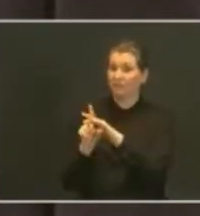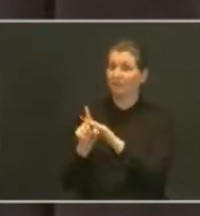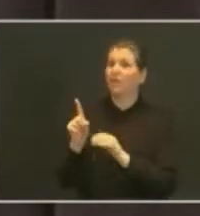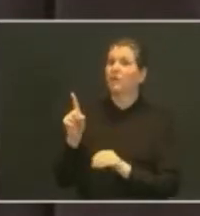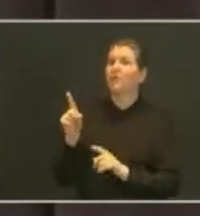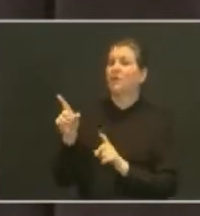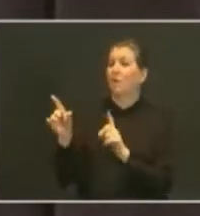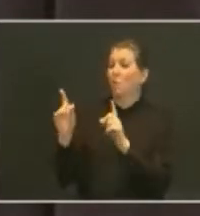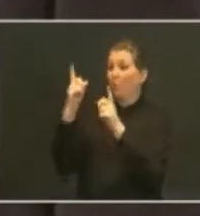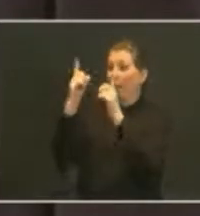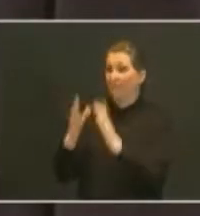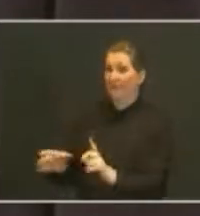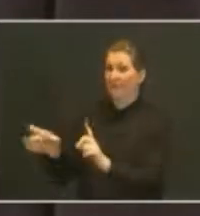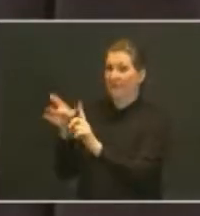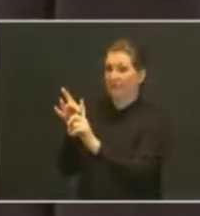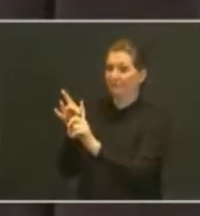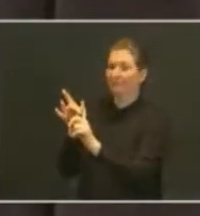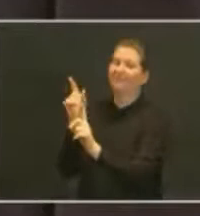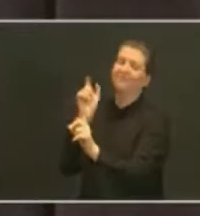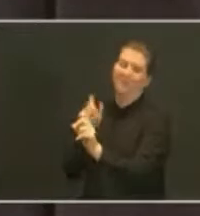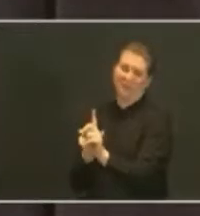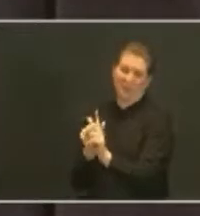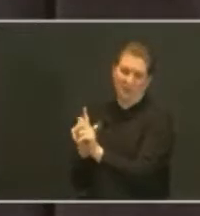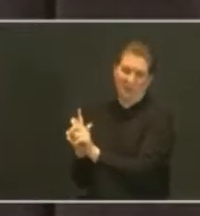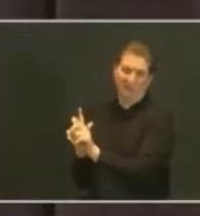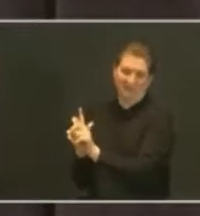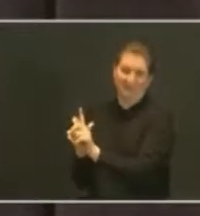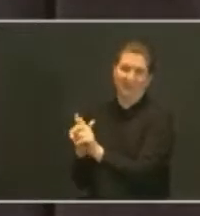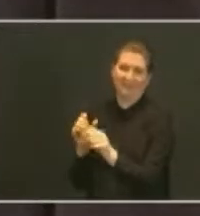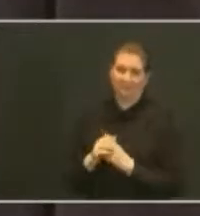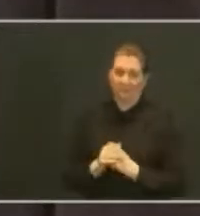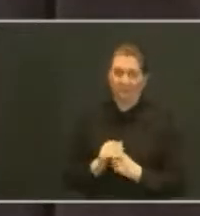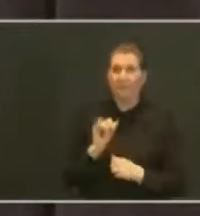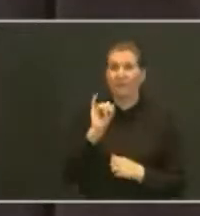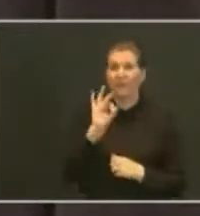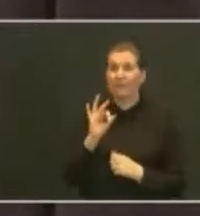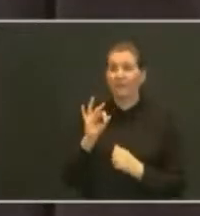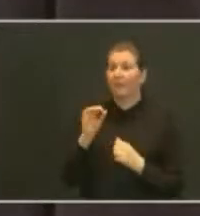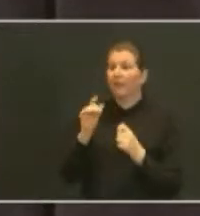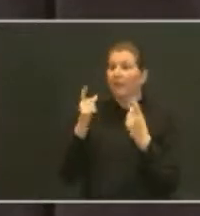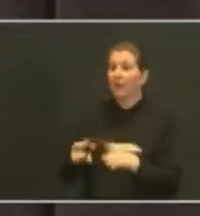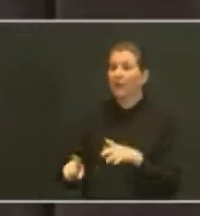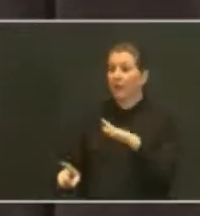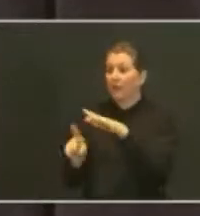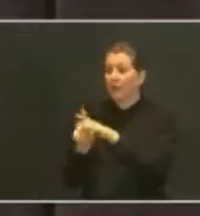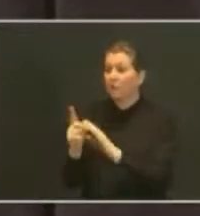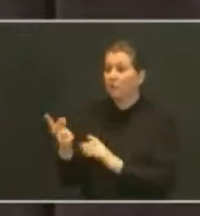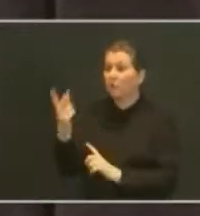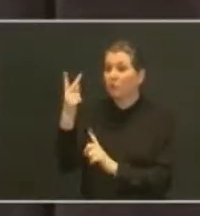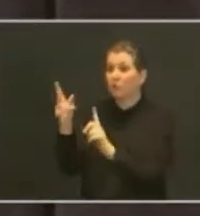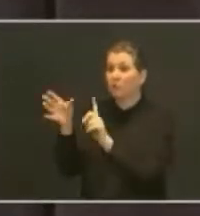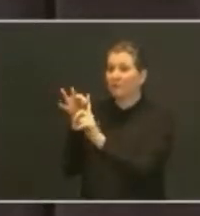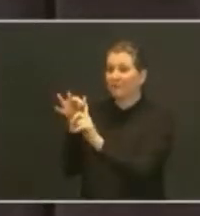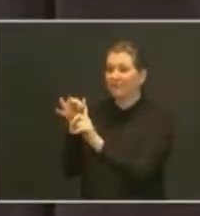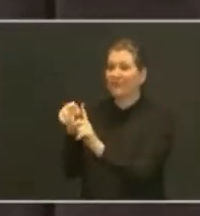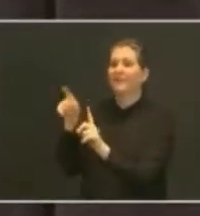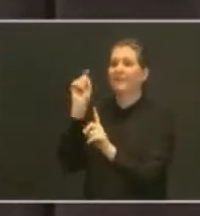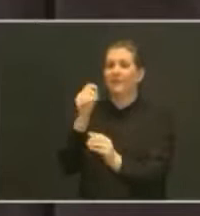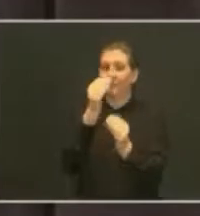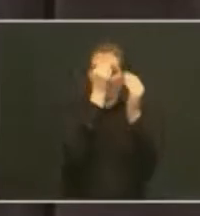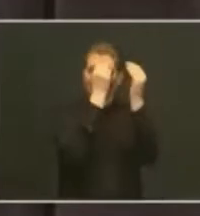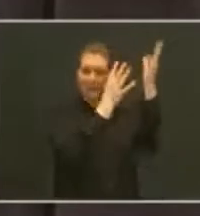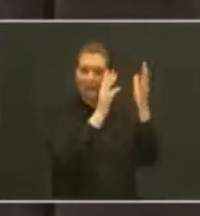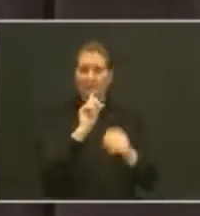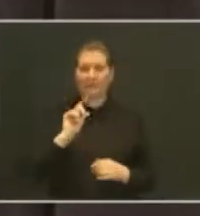in place. If a facility identifies 2 or more cases, they should contact the Rhode Island Department of Health. At